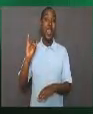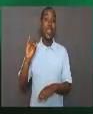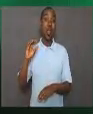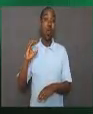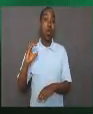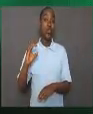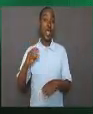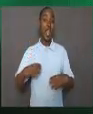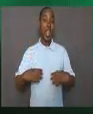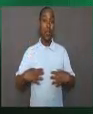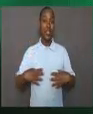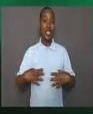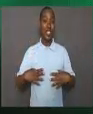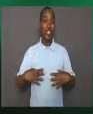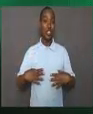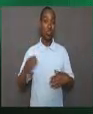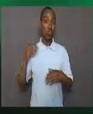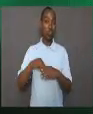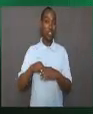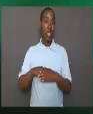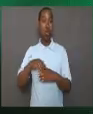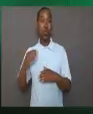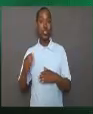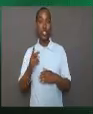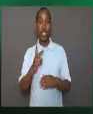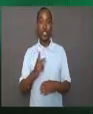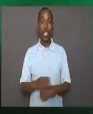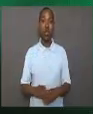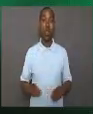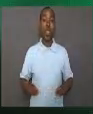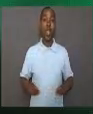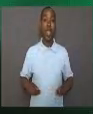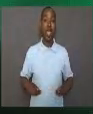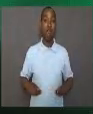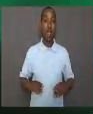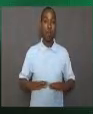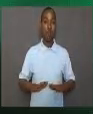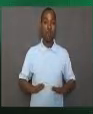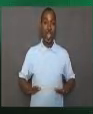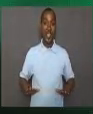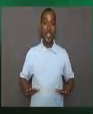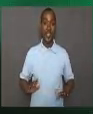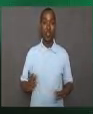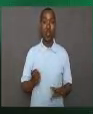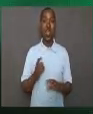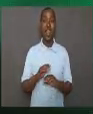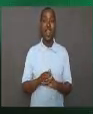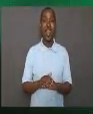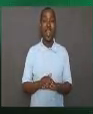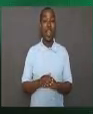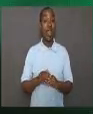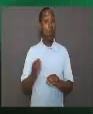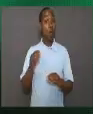ribs up and out, while the diaphragm flattens. When